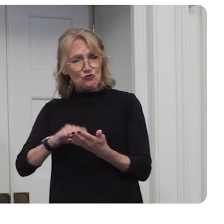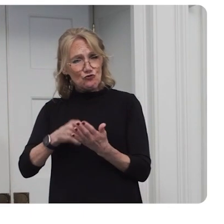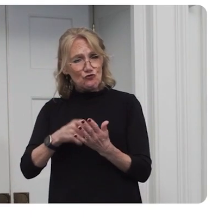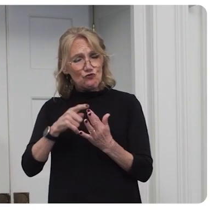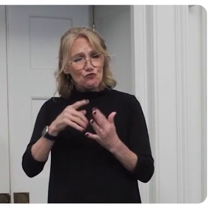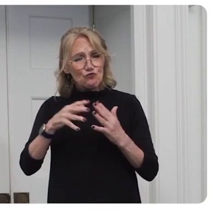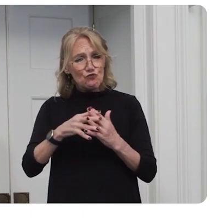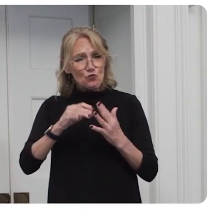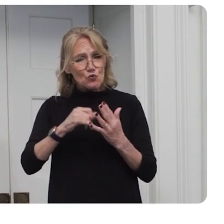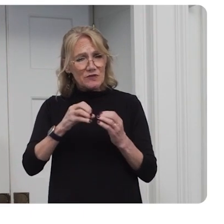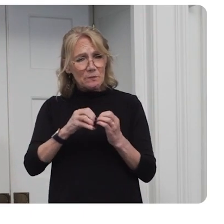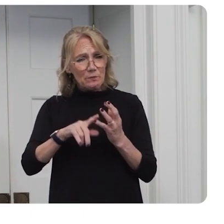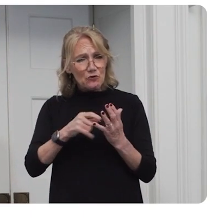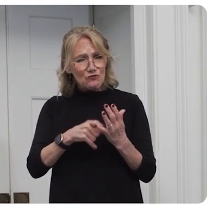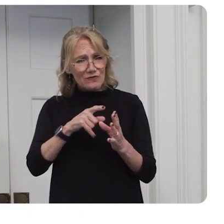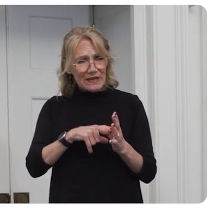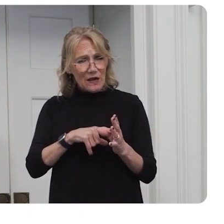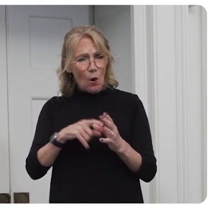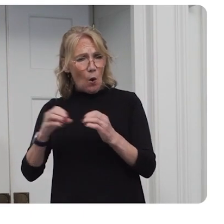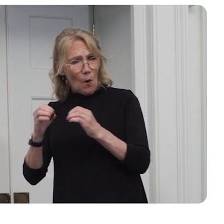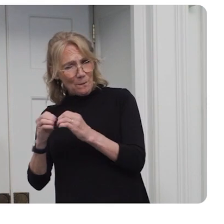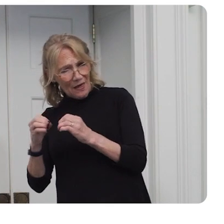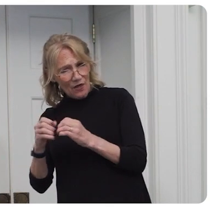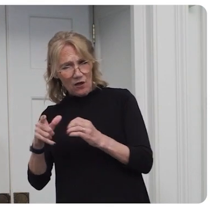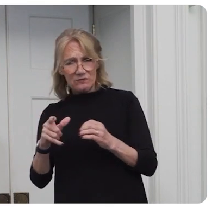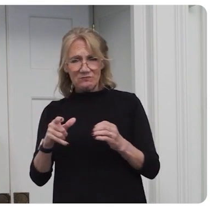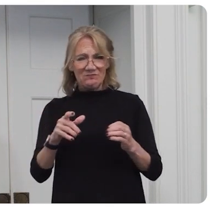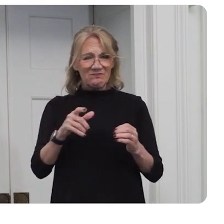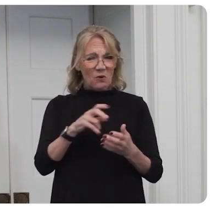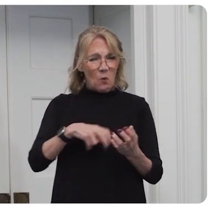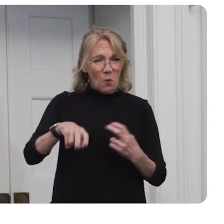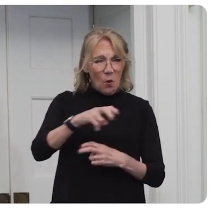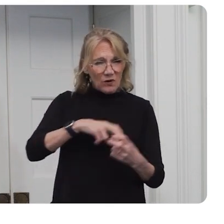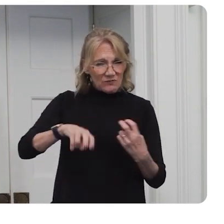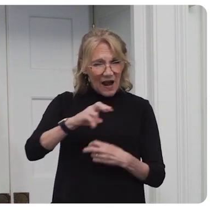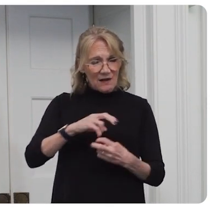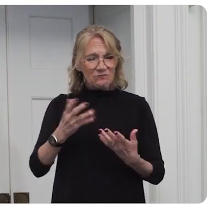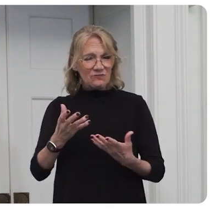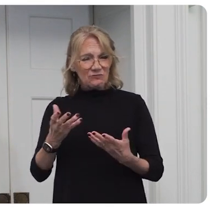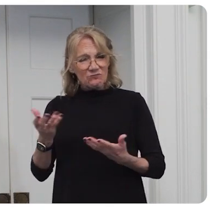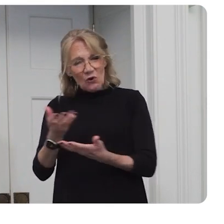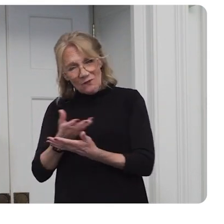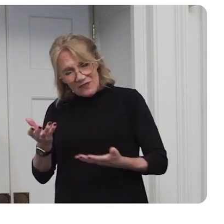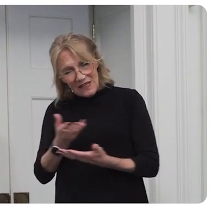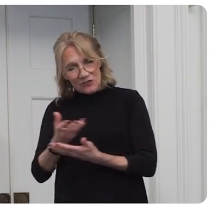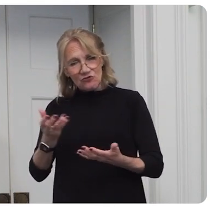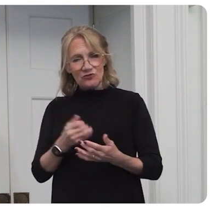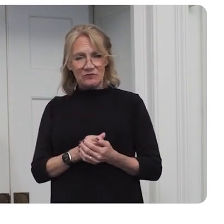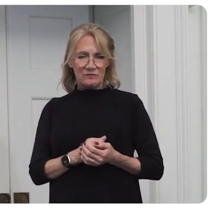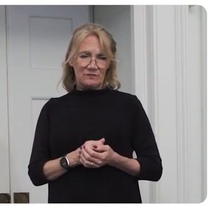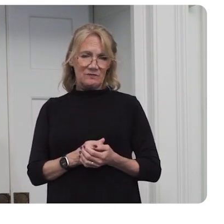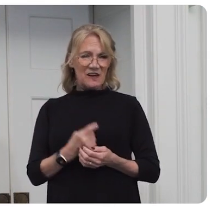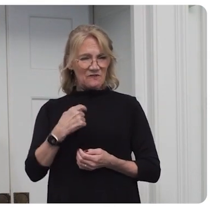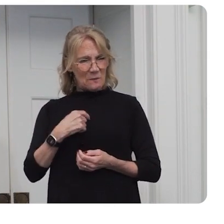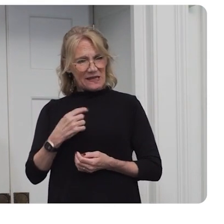Shrewsbury, or round Bashchurch. So yeah, so it's kind of collaborative by nature, as well as the kind of conversational.